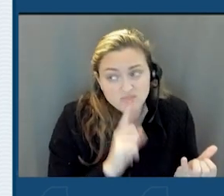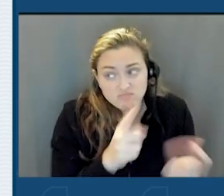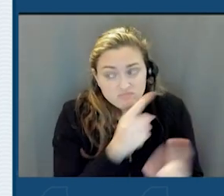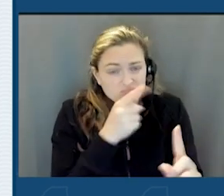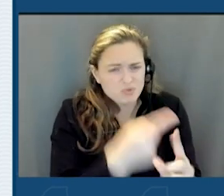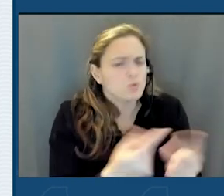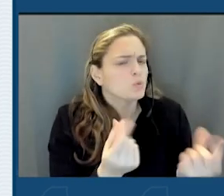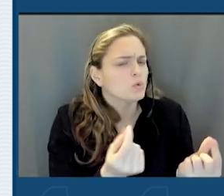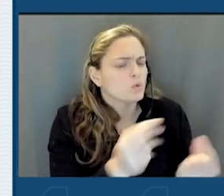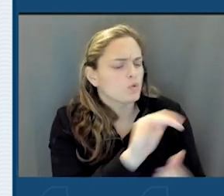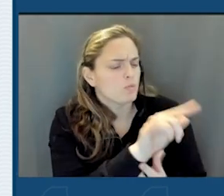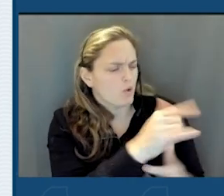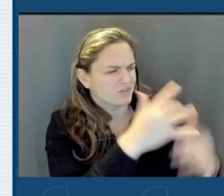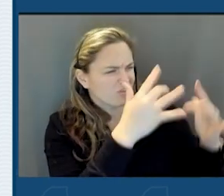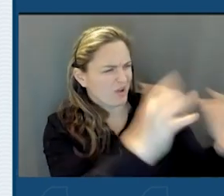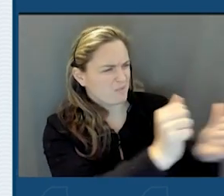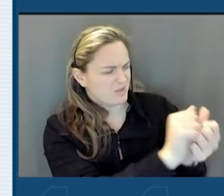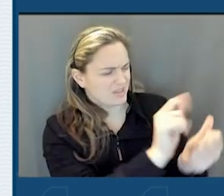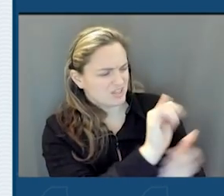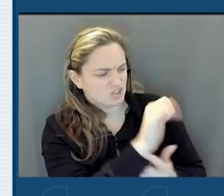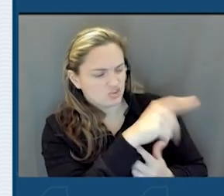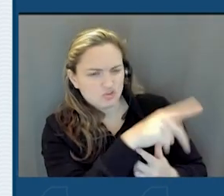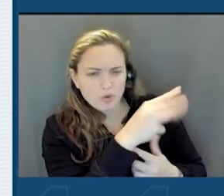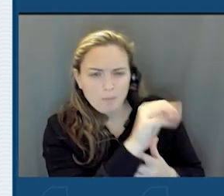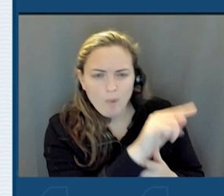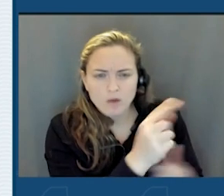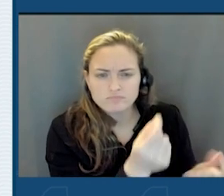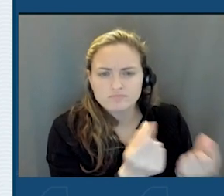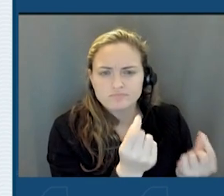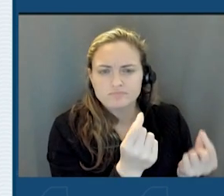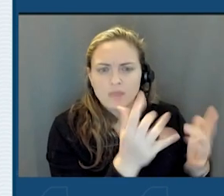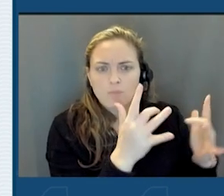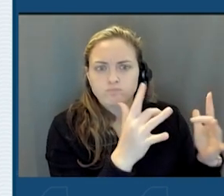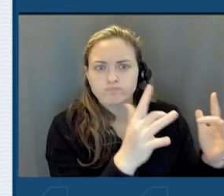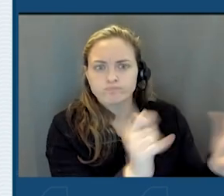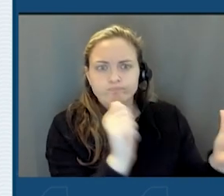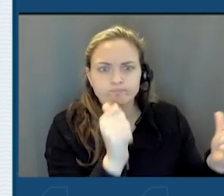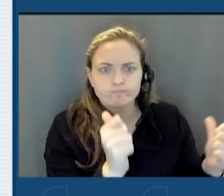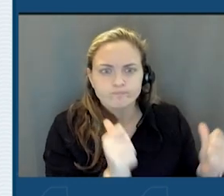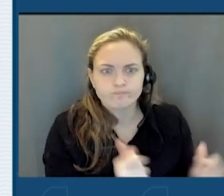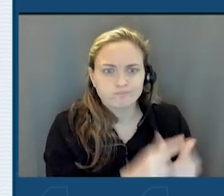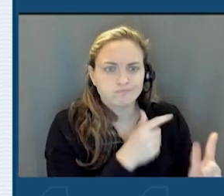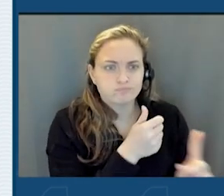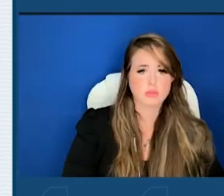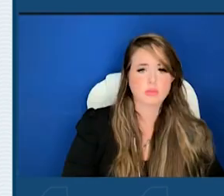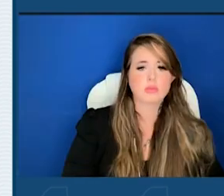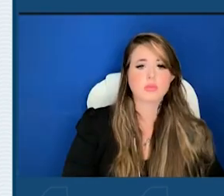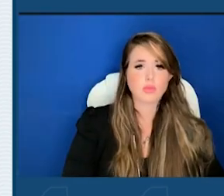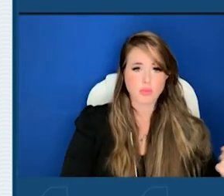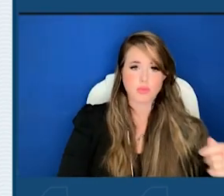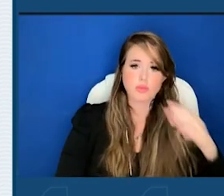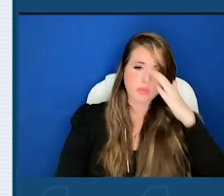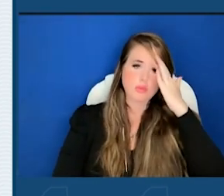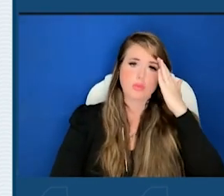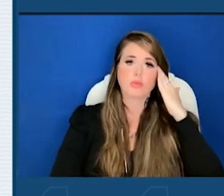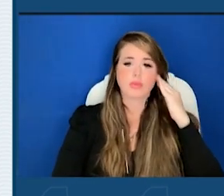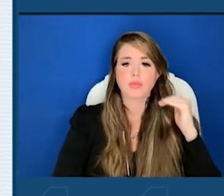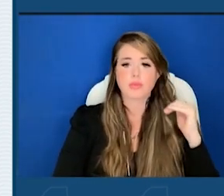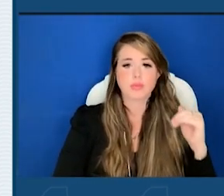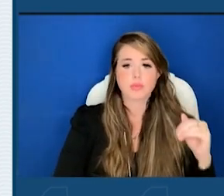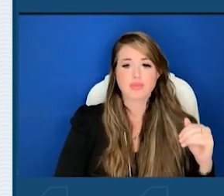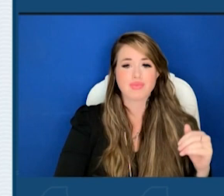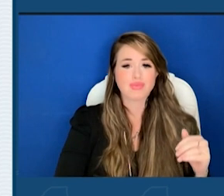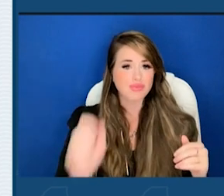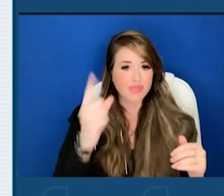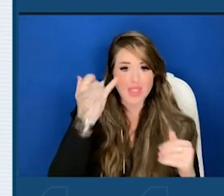do with these malls and strip plazas? They deteriorate, they decline, they affect the psychology of a community if you don't do something positive